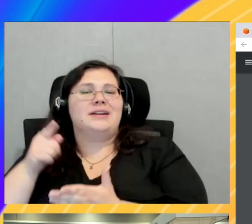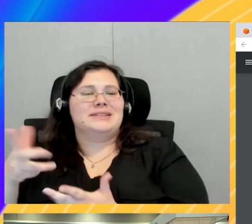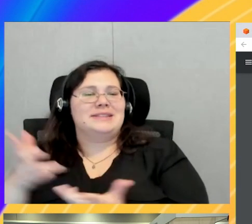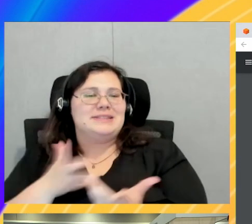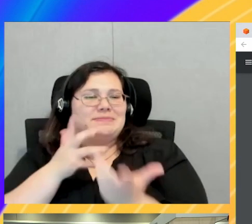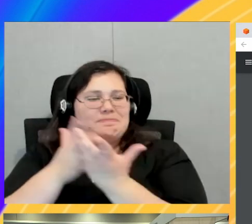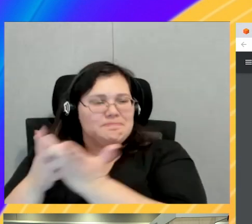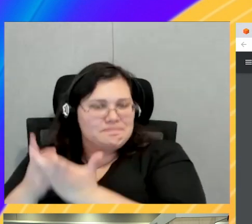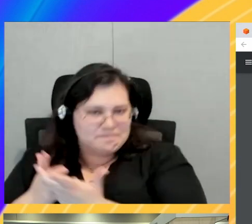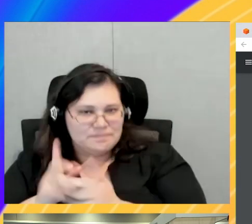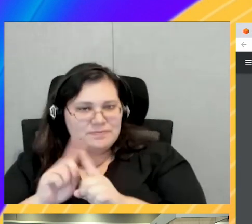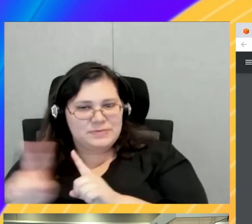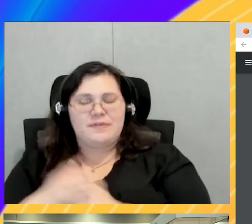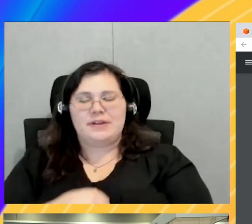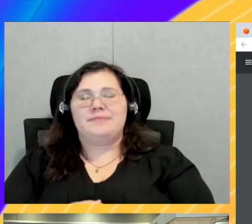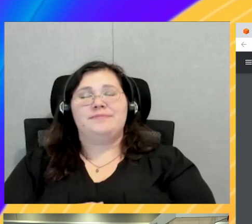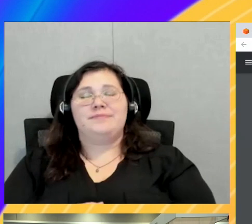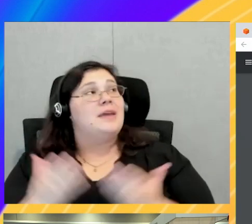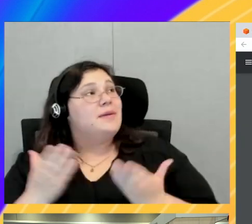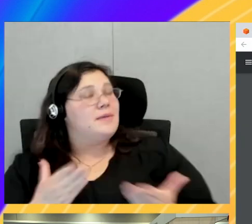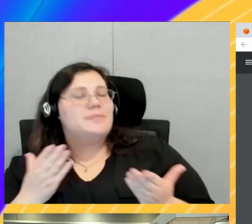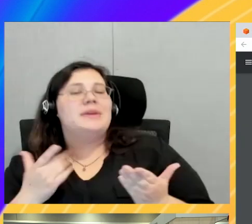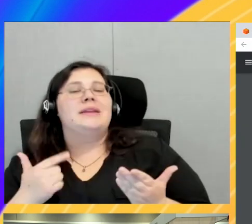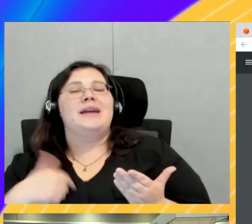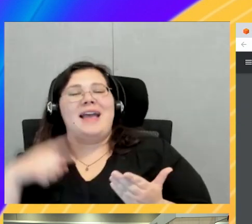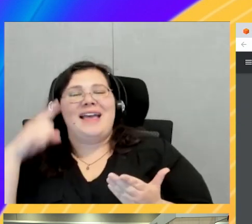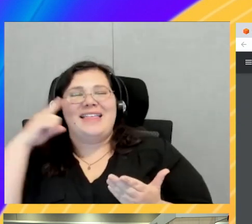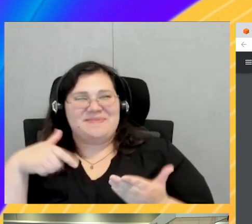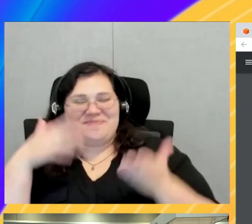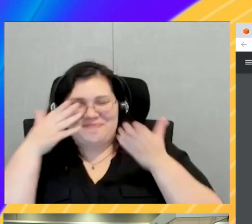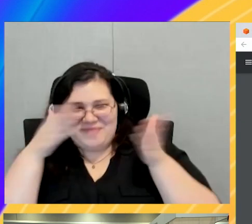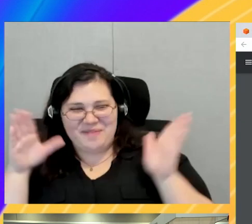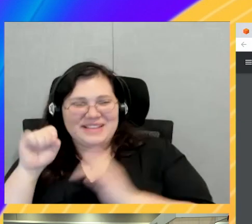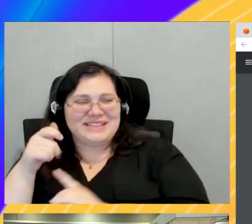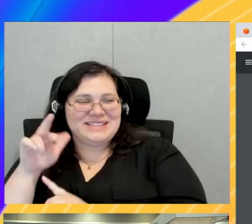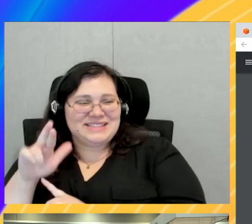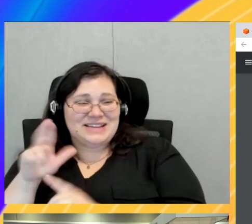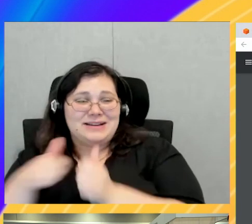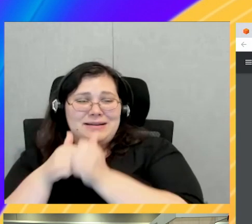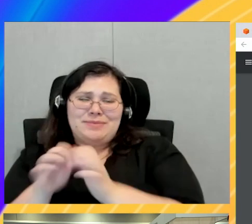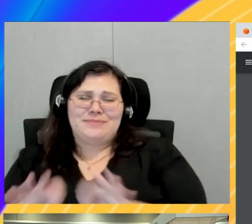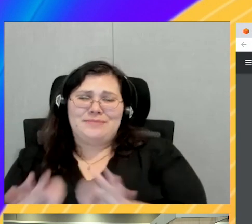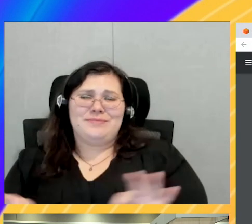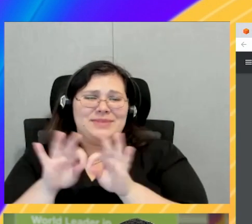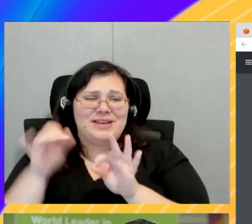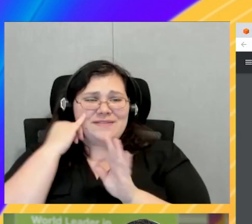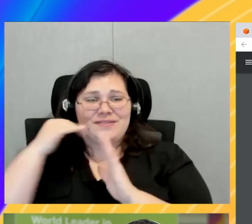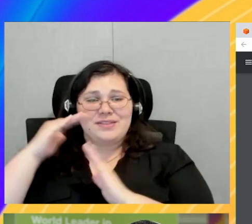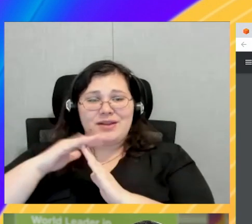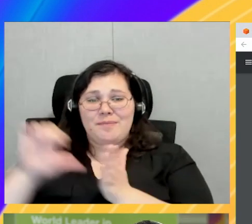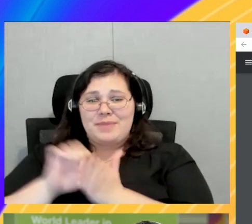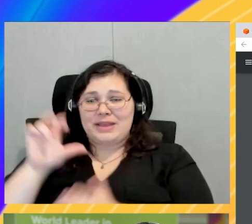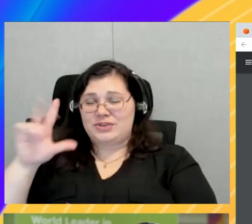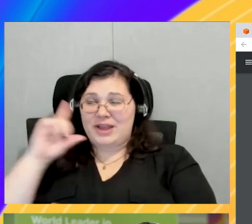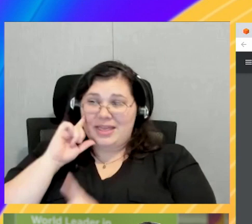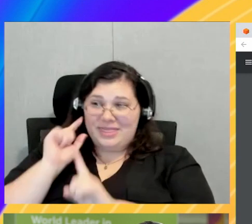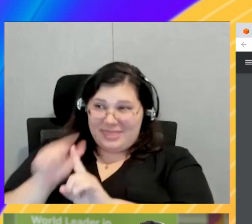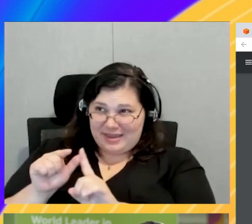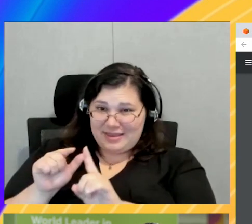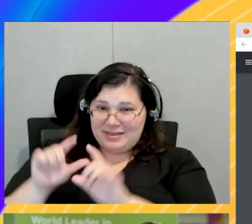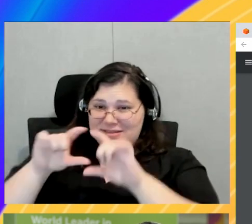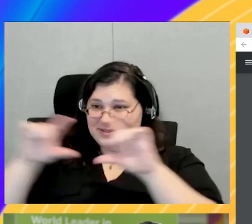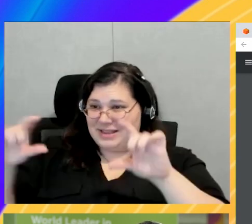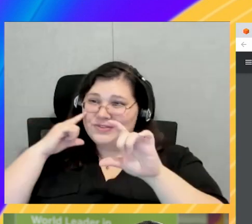and I imagine compliance is really, really important. Yeah. If you scroll to the top of page 3, I think there's a compliance section. Yeah. There you go. go. So you can get